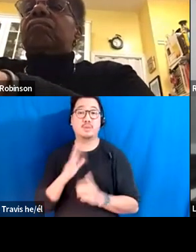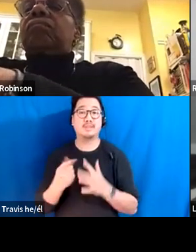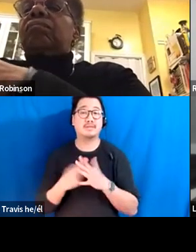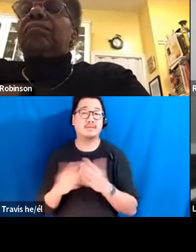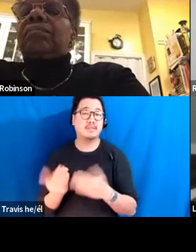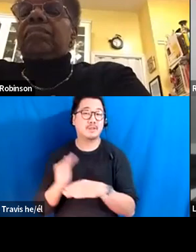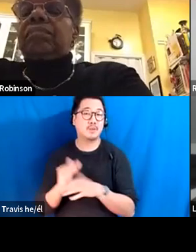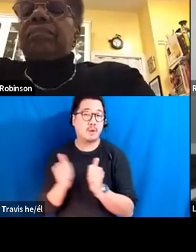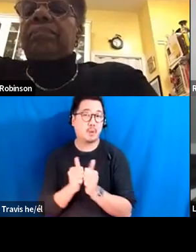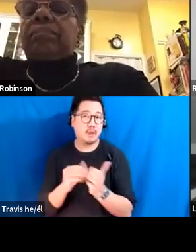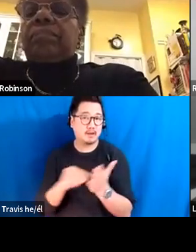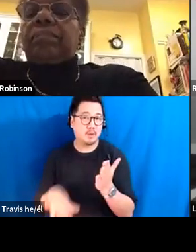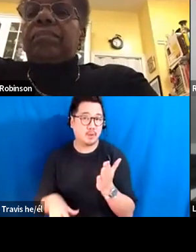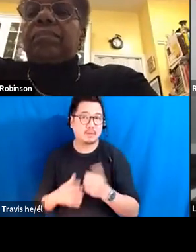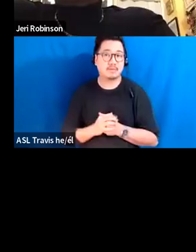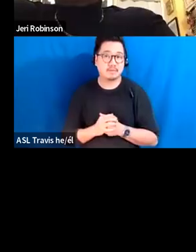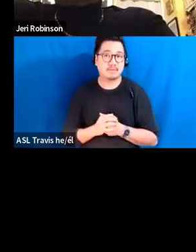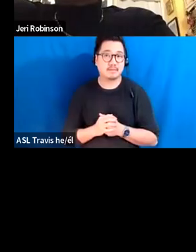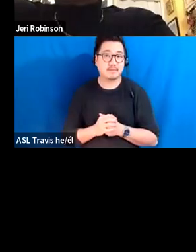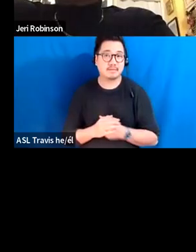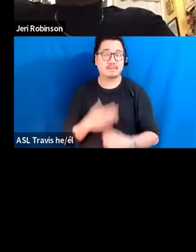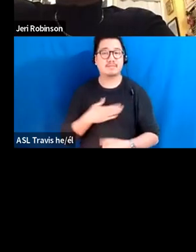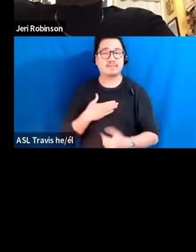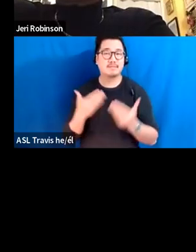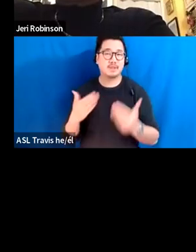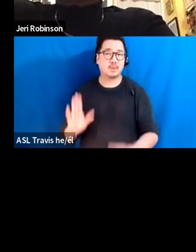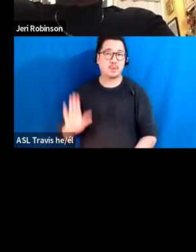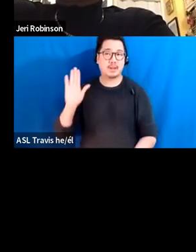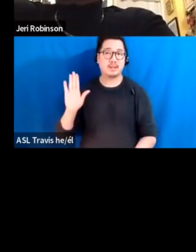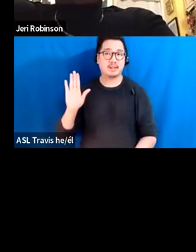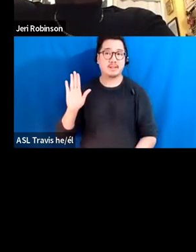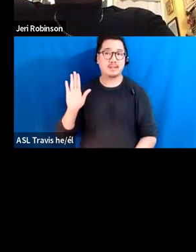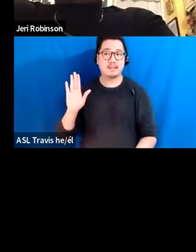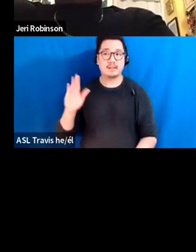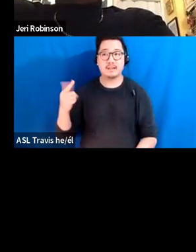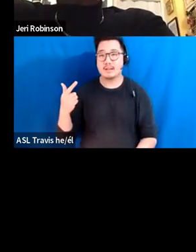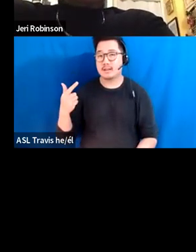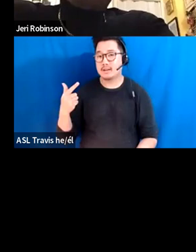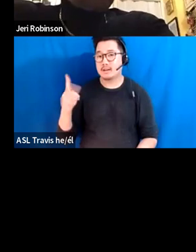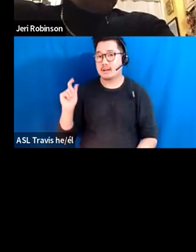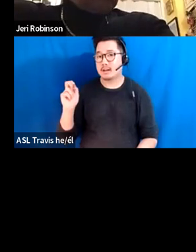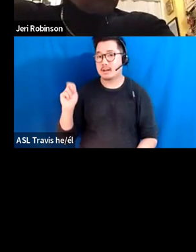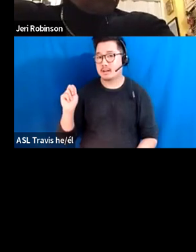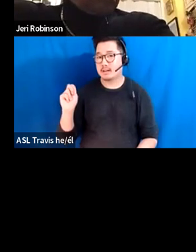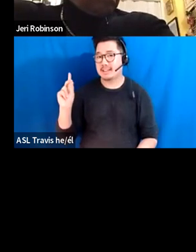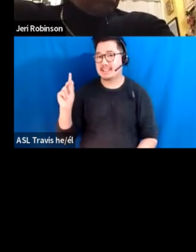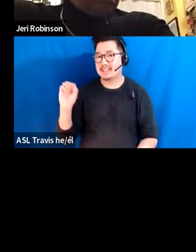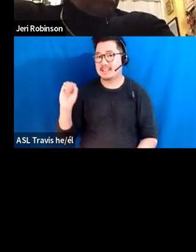students please raise your hand glaston desutto sanchez